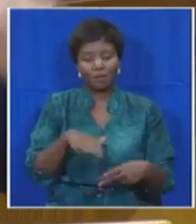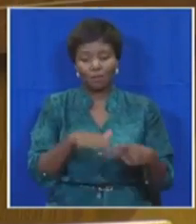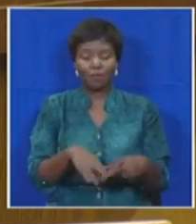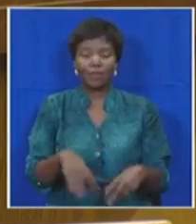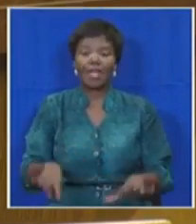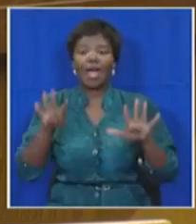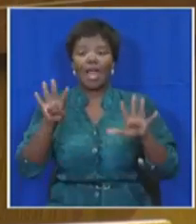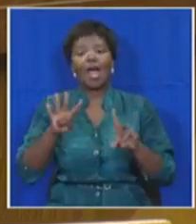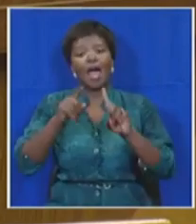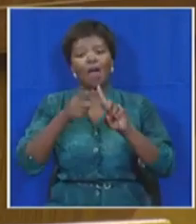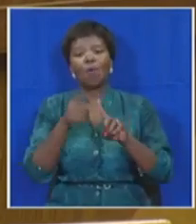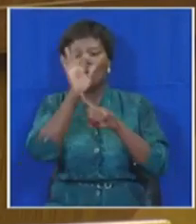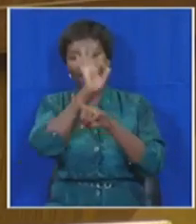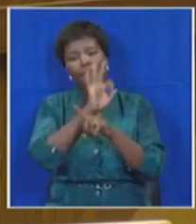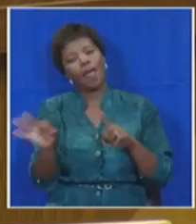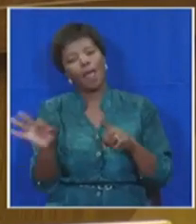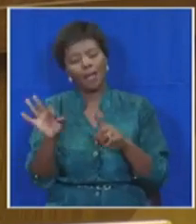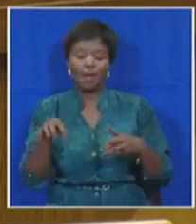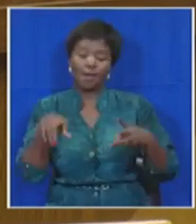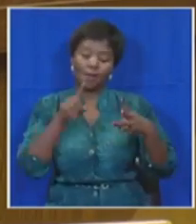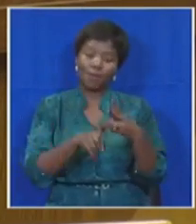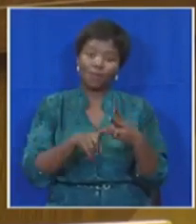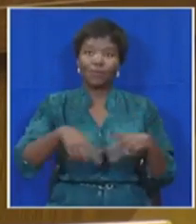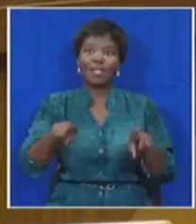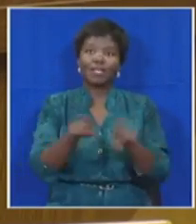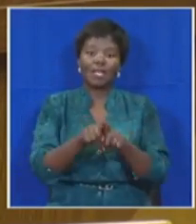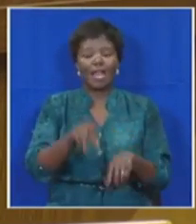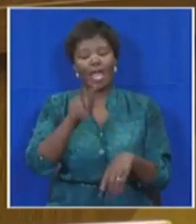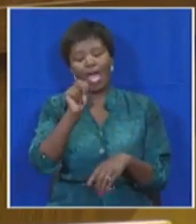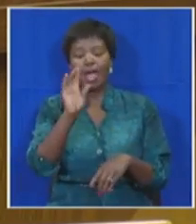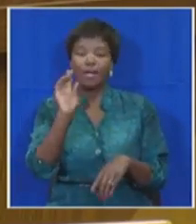9-point plan, just like the NDP.